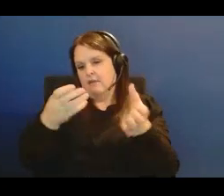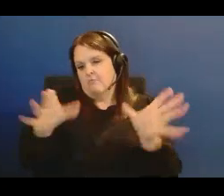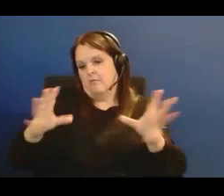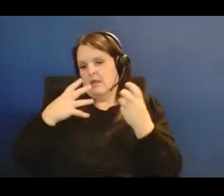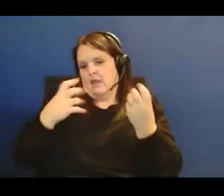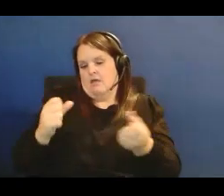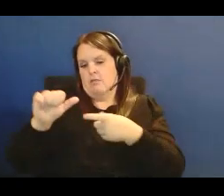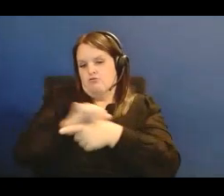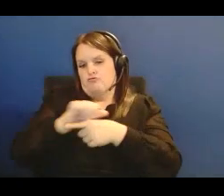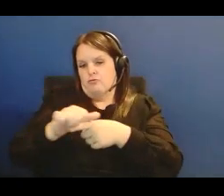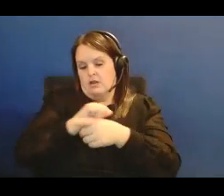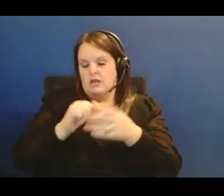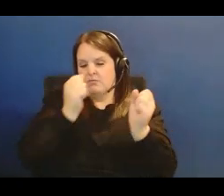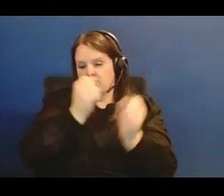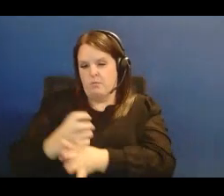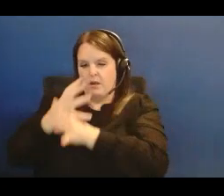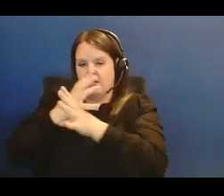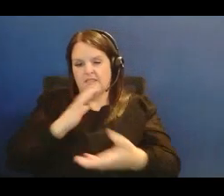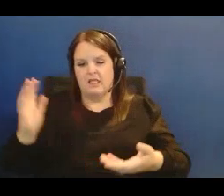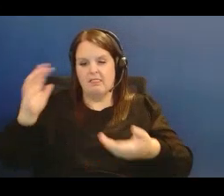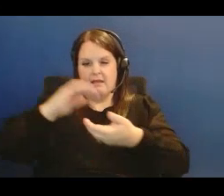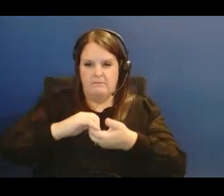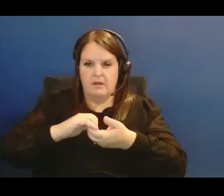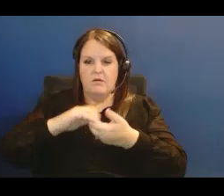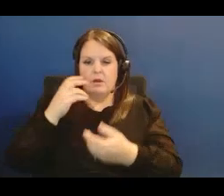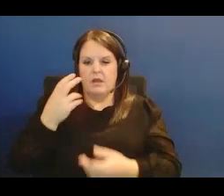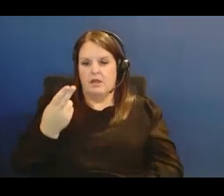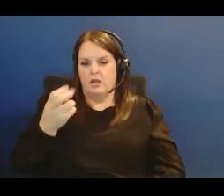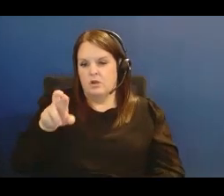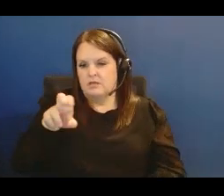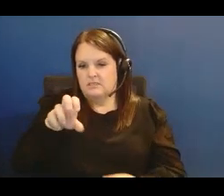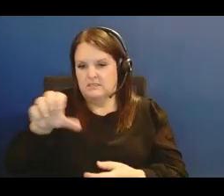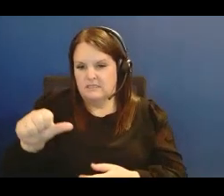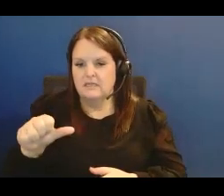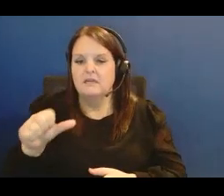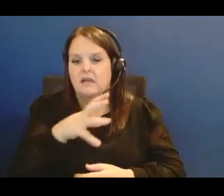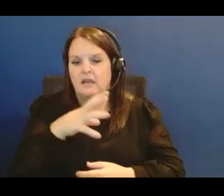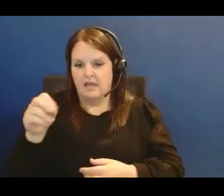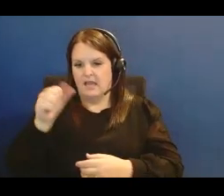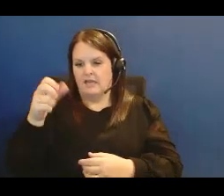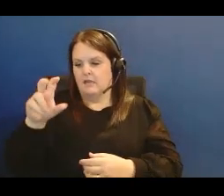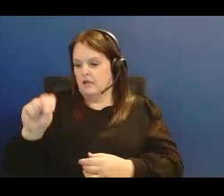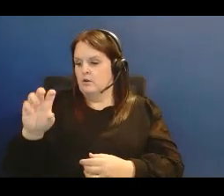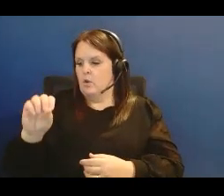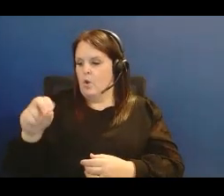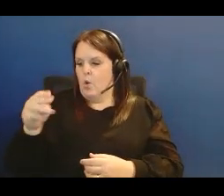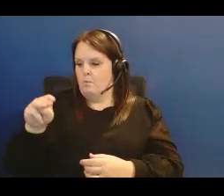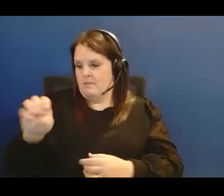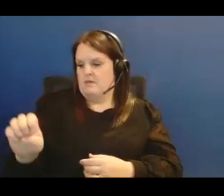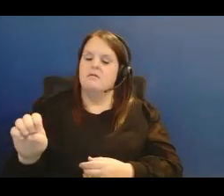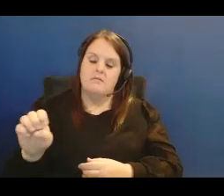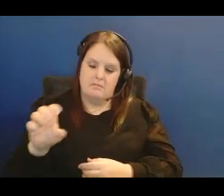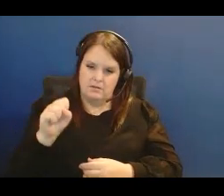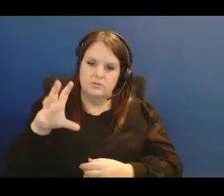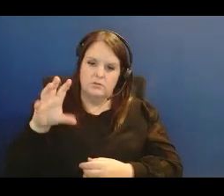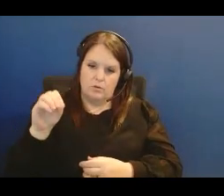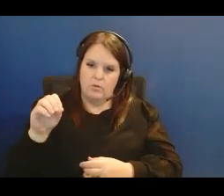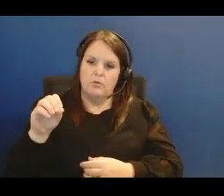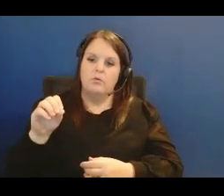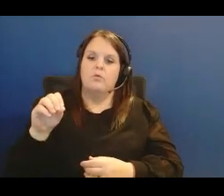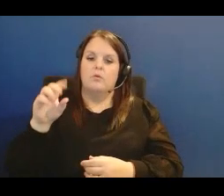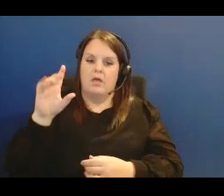and Preparedness, in collaboration with HRSA, academic institution, and NOMHE. The WPDP